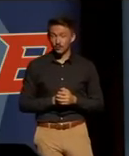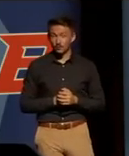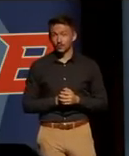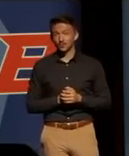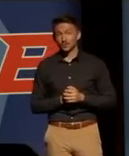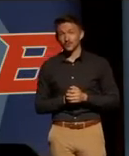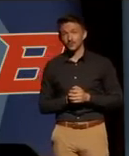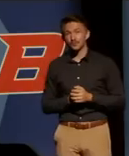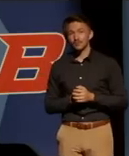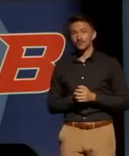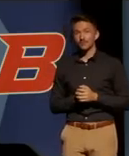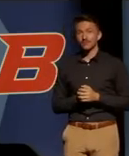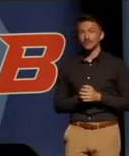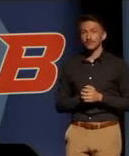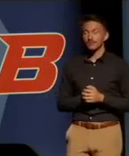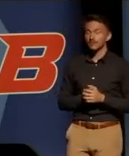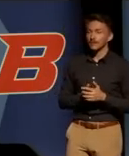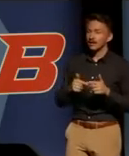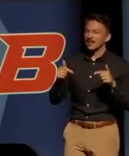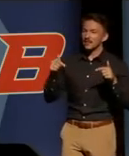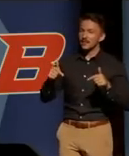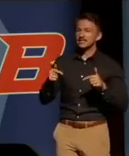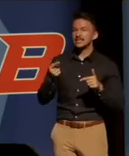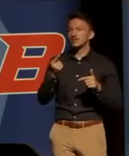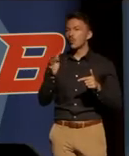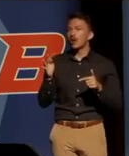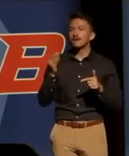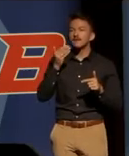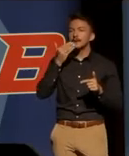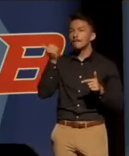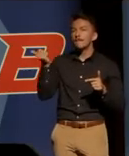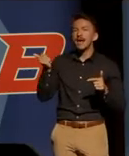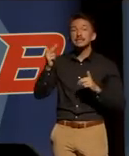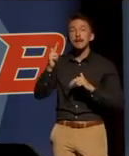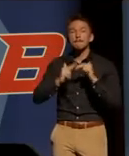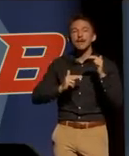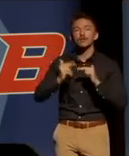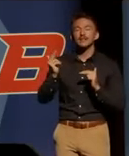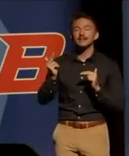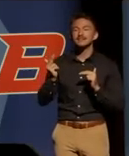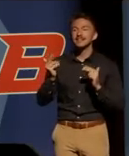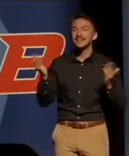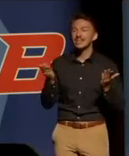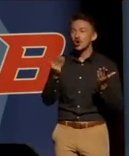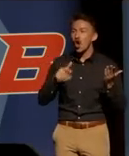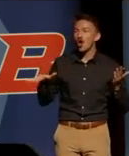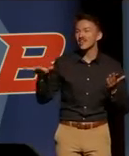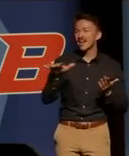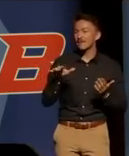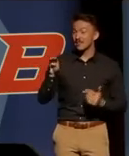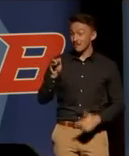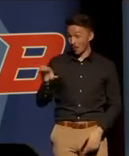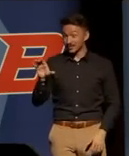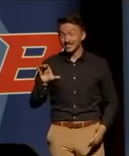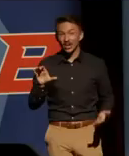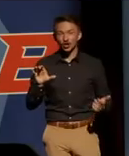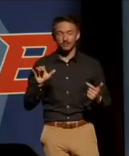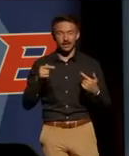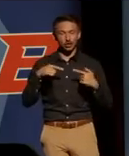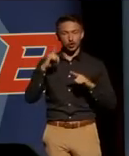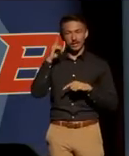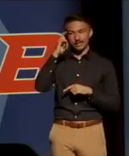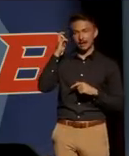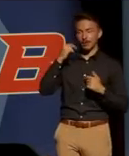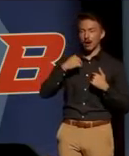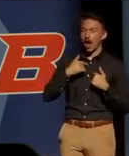We sit right now in one of the most extraordinary facilities on this campus, our Morrison Center. And this summer, I had the privilege